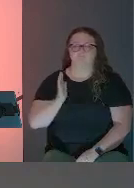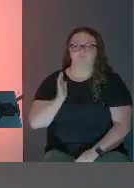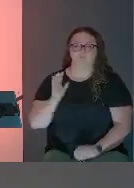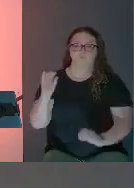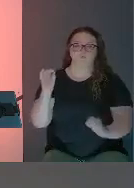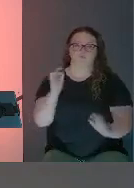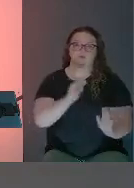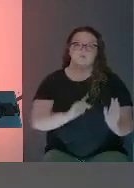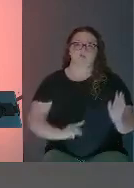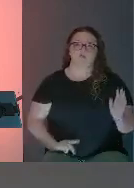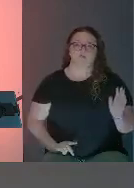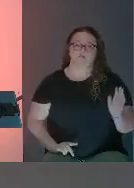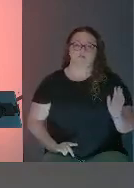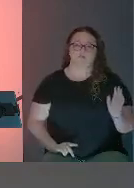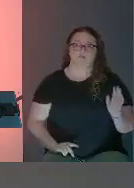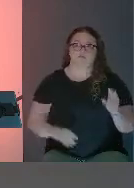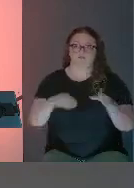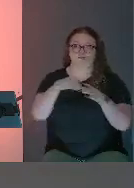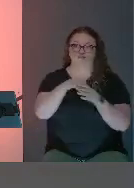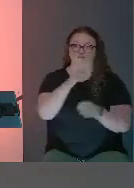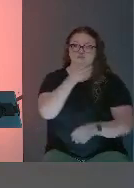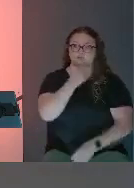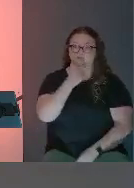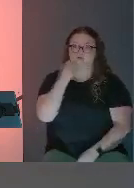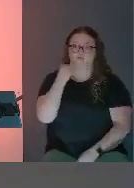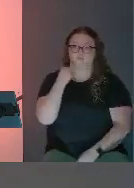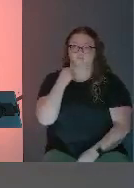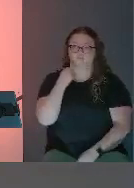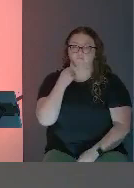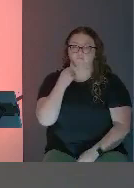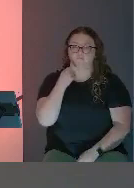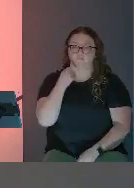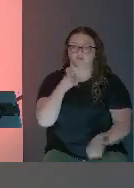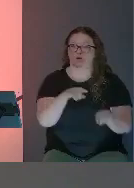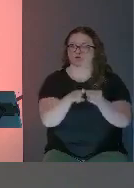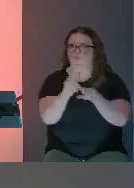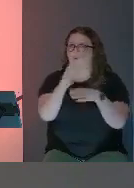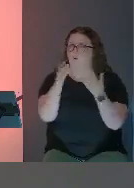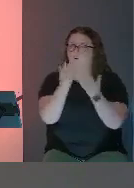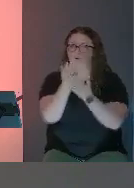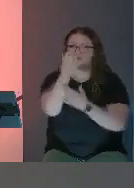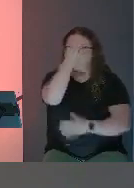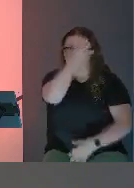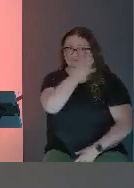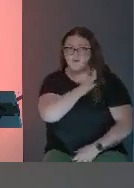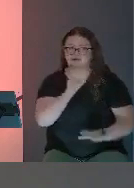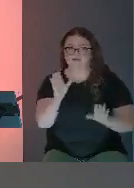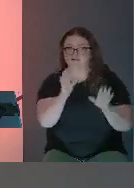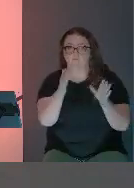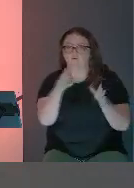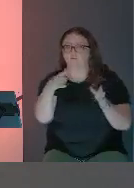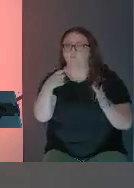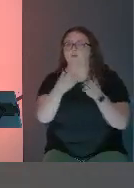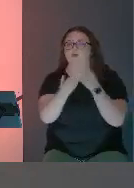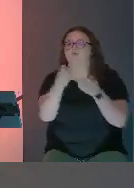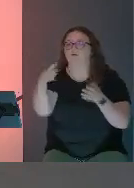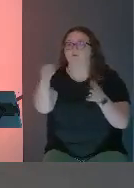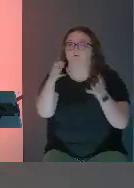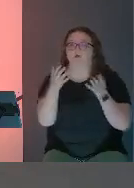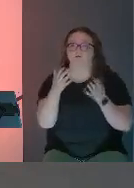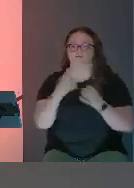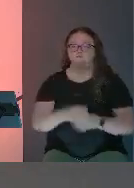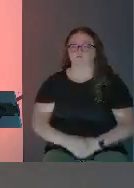king in Israel. And every man did which was right in his own eyes. You want to know why things are so